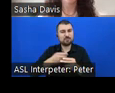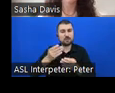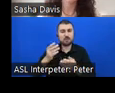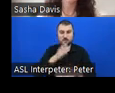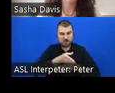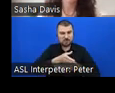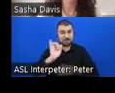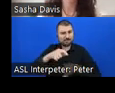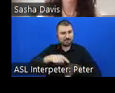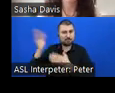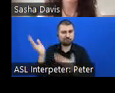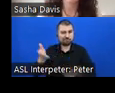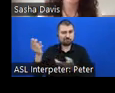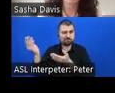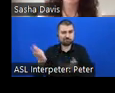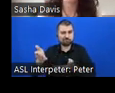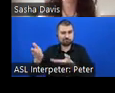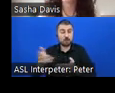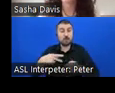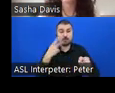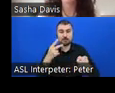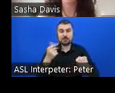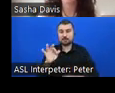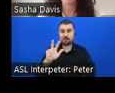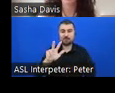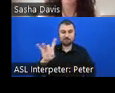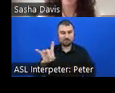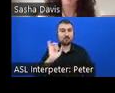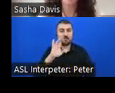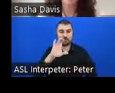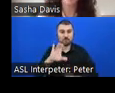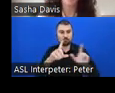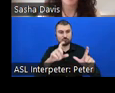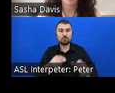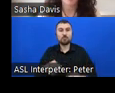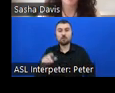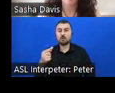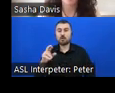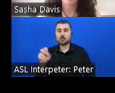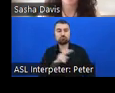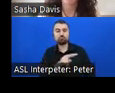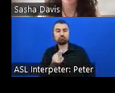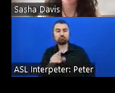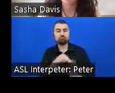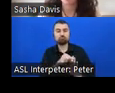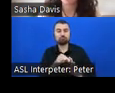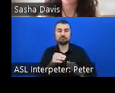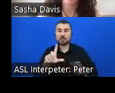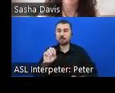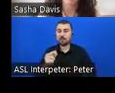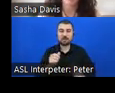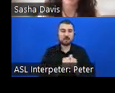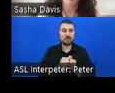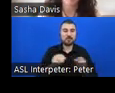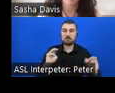at the time. This photo from 1938 shows Gross choosing logs with a man named Monteith Dayton,